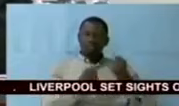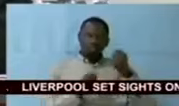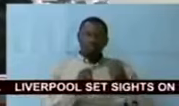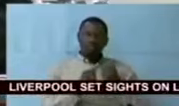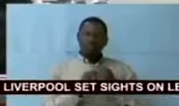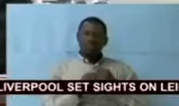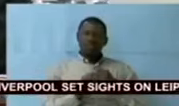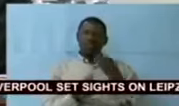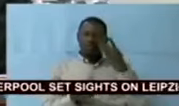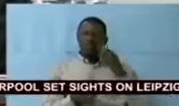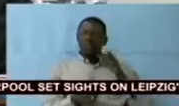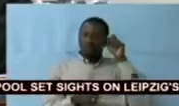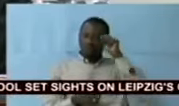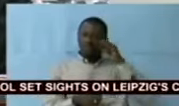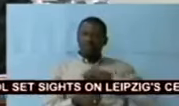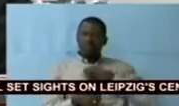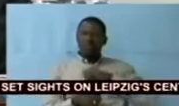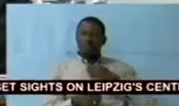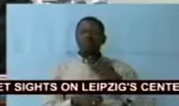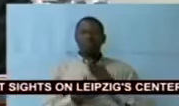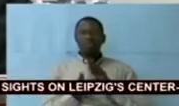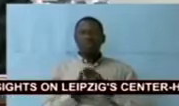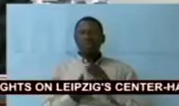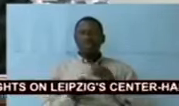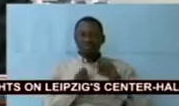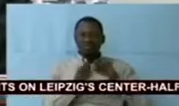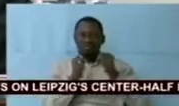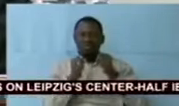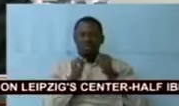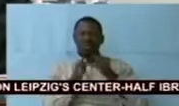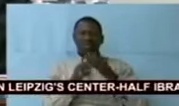When I realized that I had a fracture. But